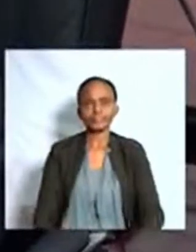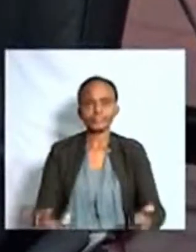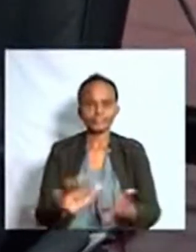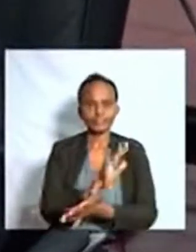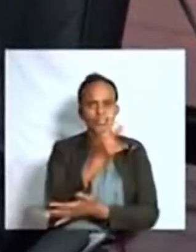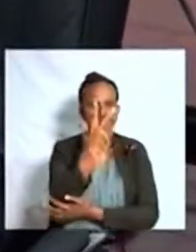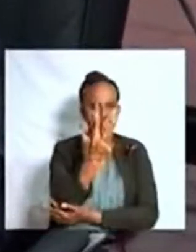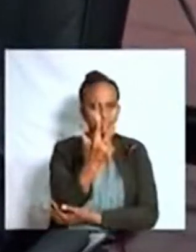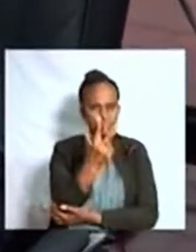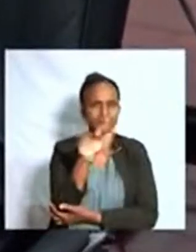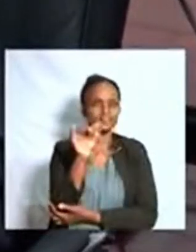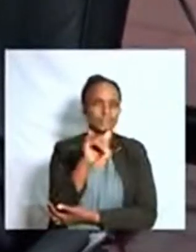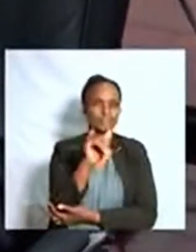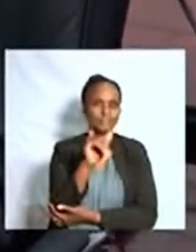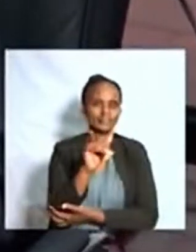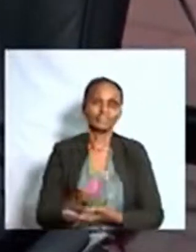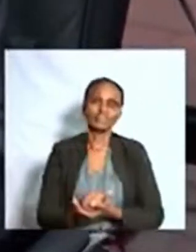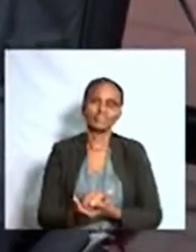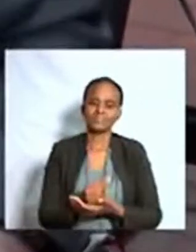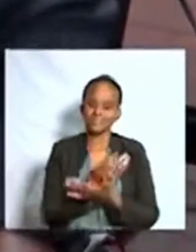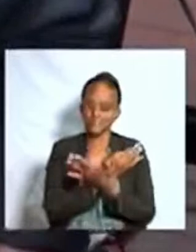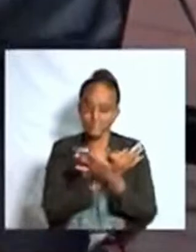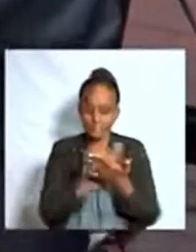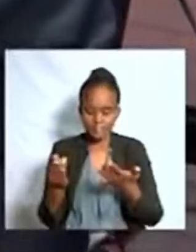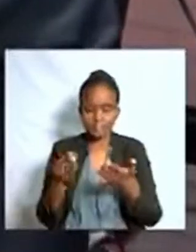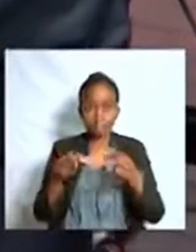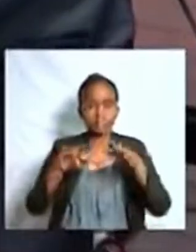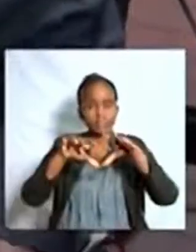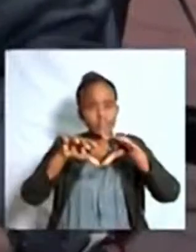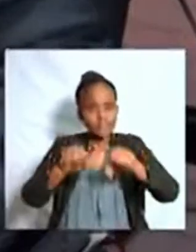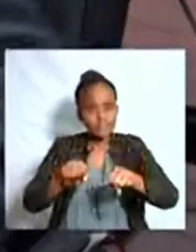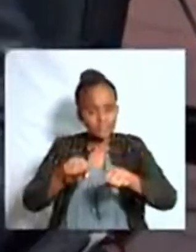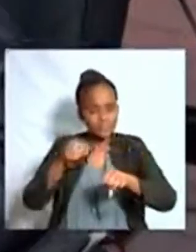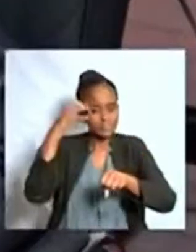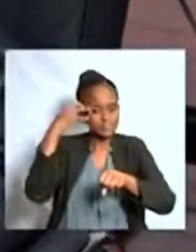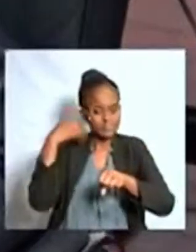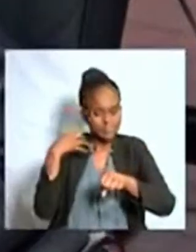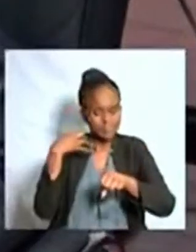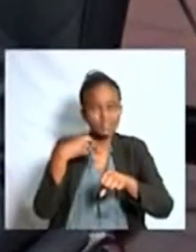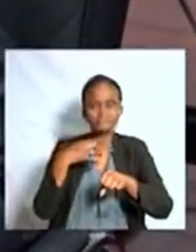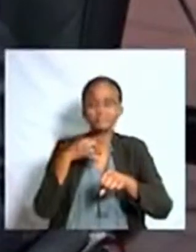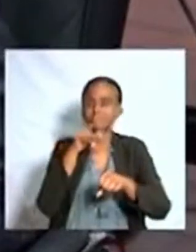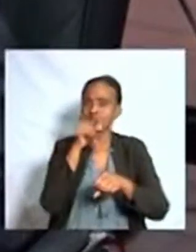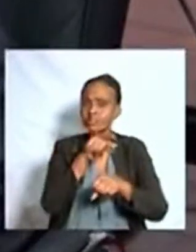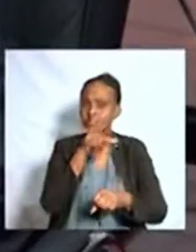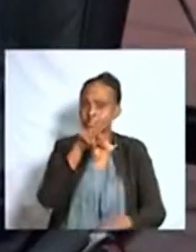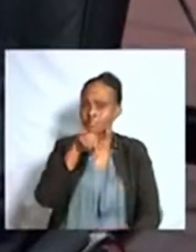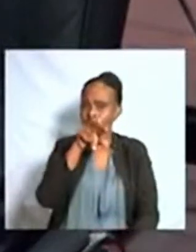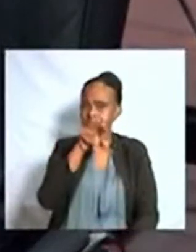3. Yes. Failure to confirm officers on probation.